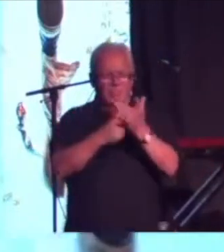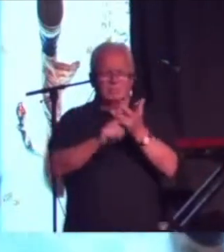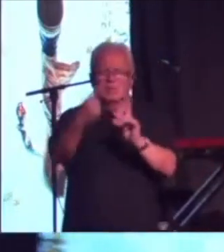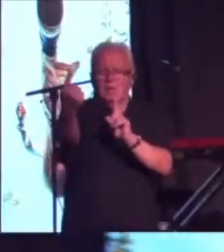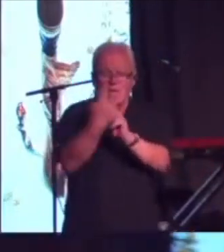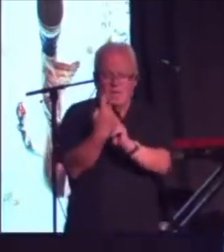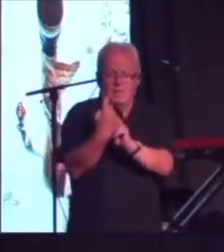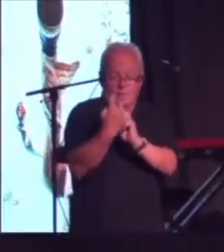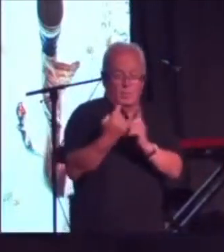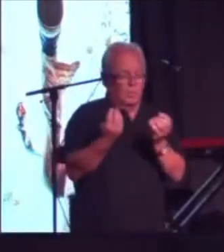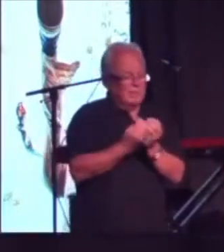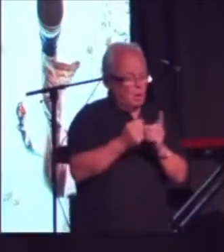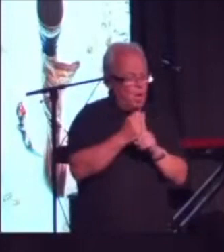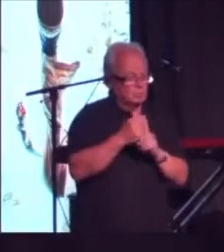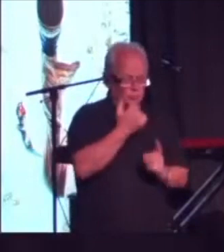wrong.